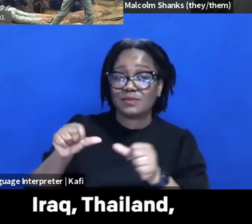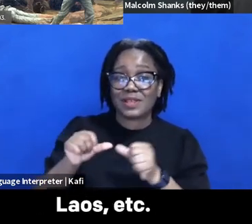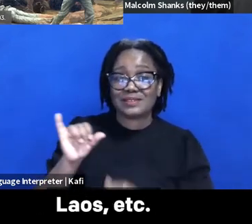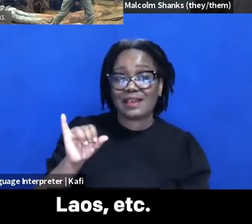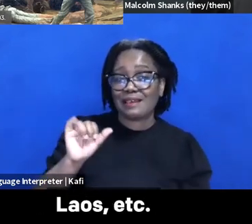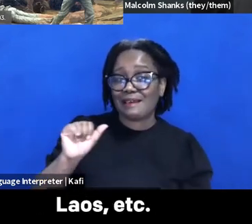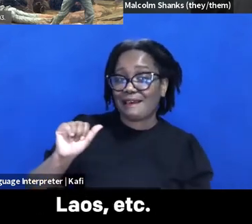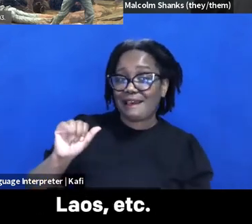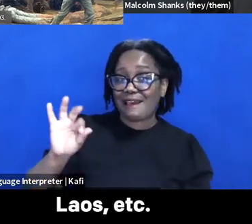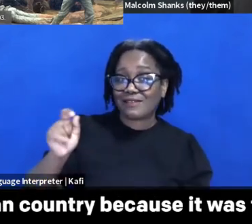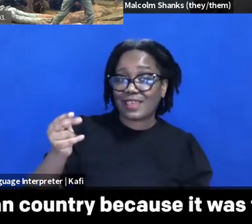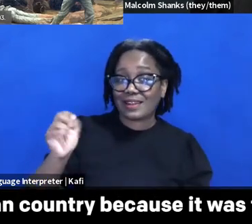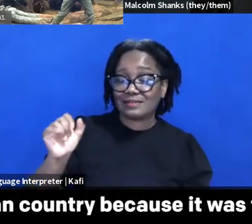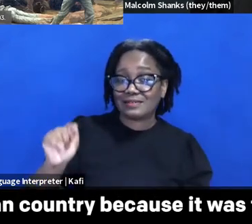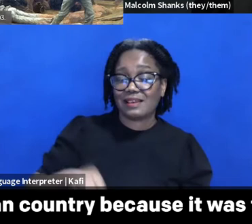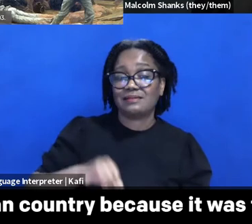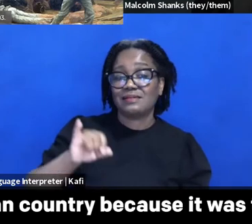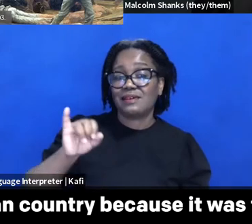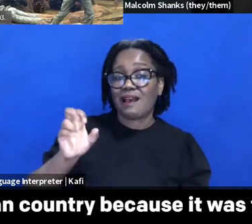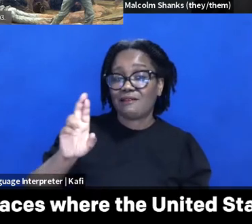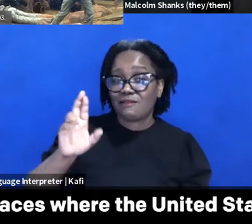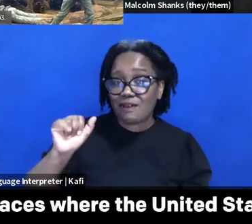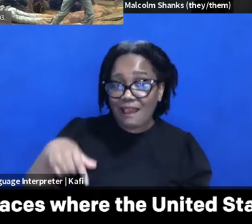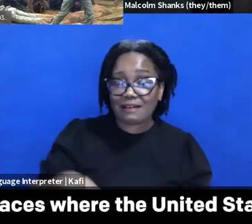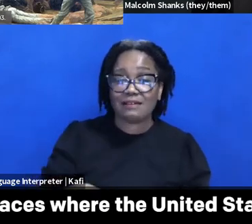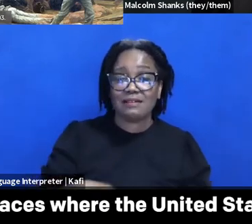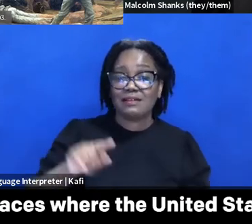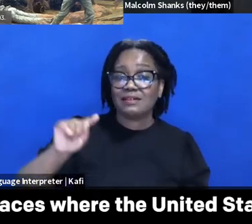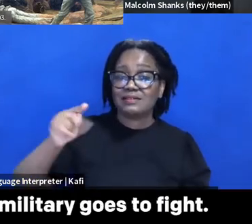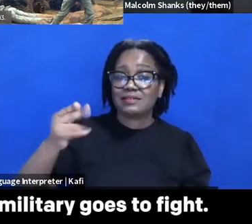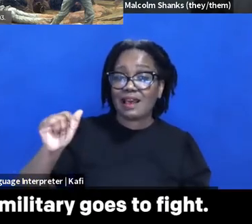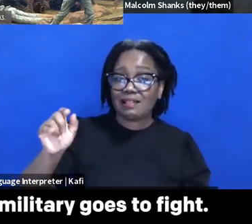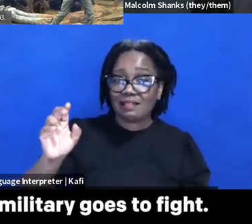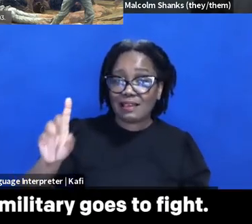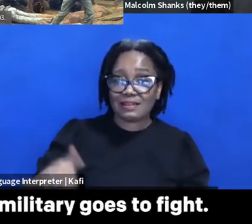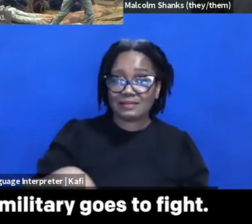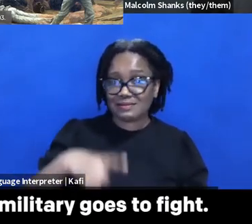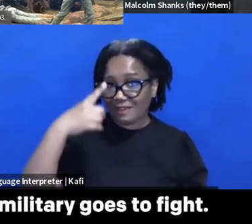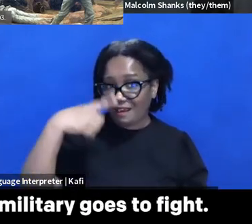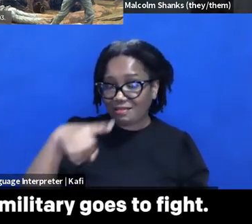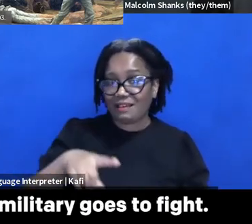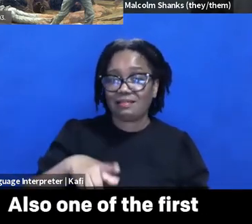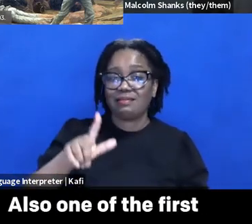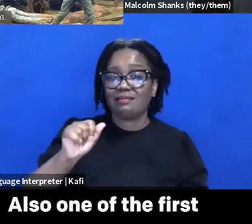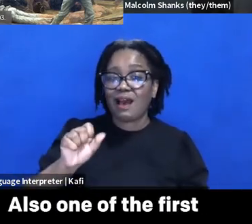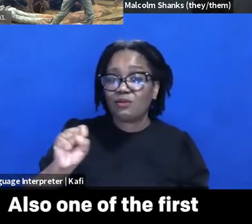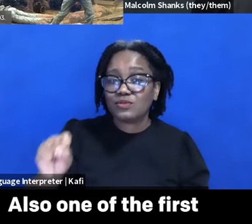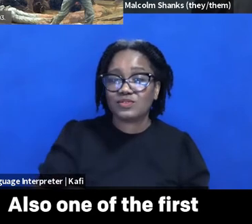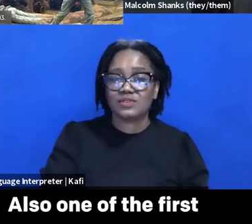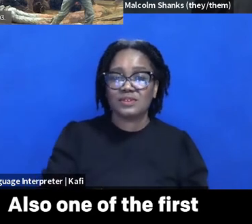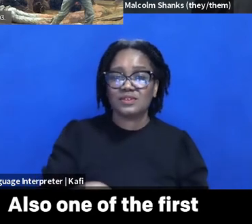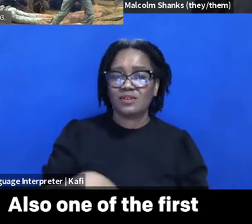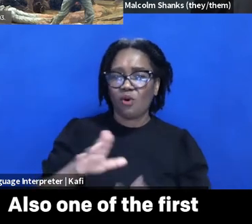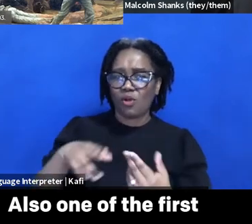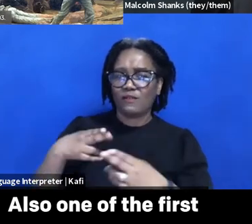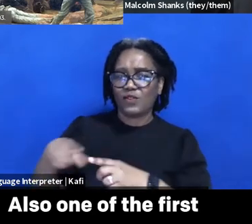Thailand, Laos, etc., as Indian country, because there was places where the United States military goes to fight. Also,